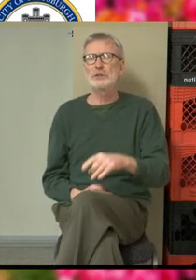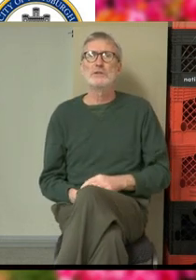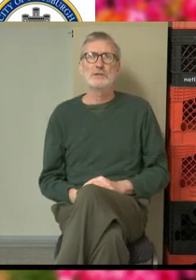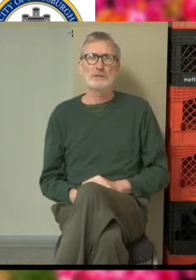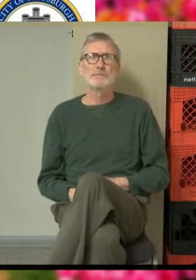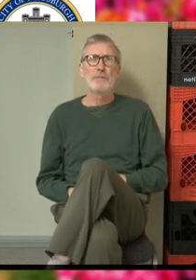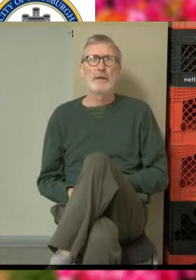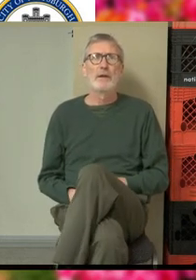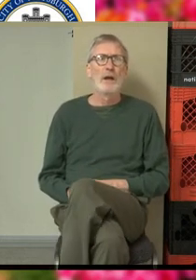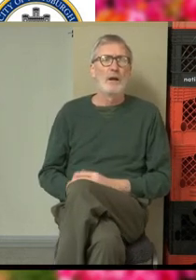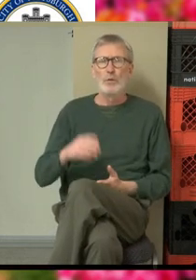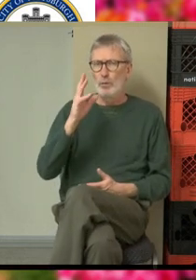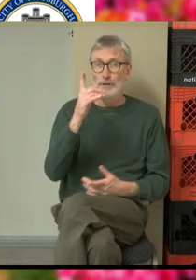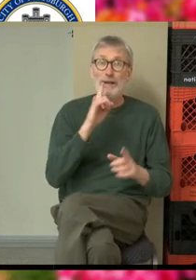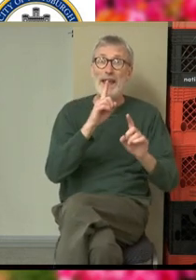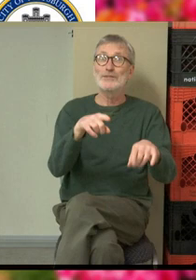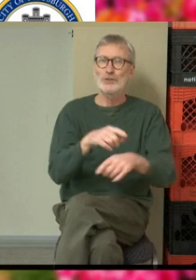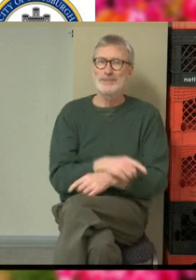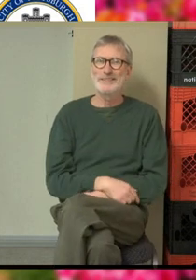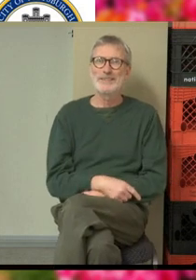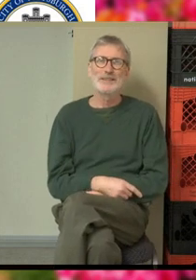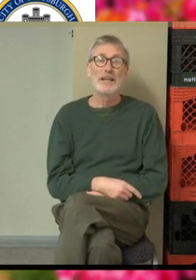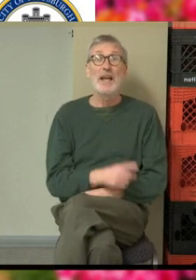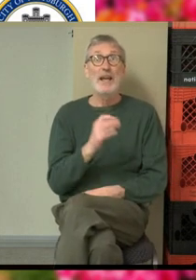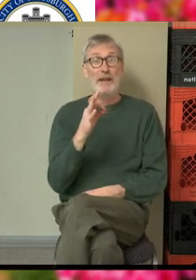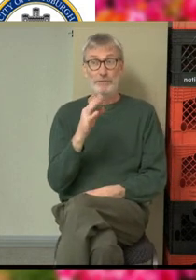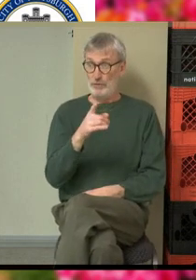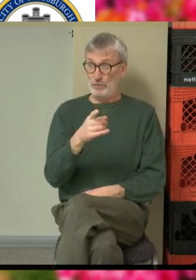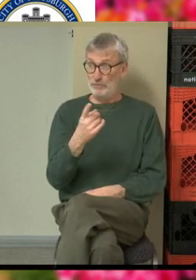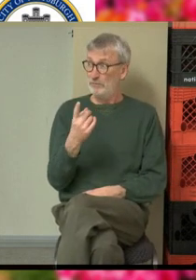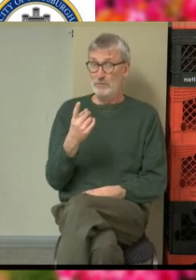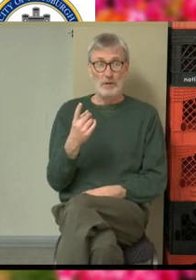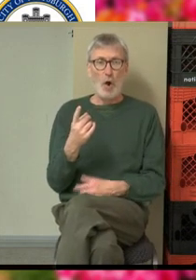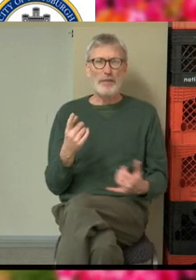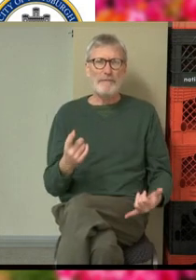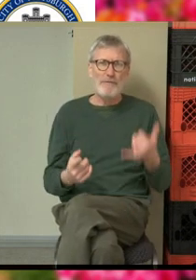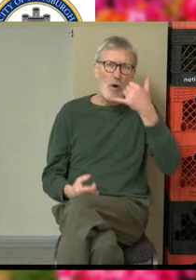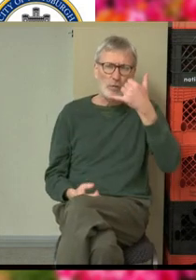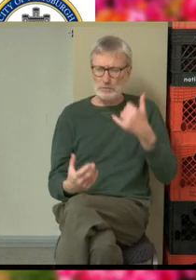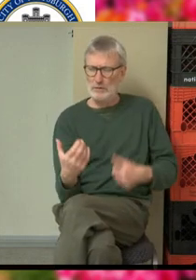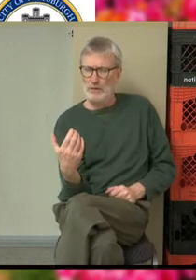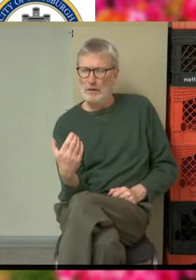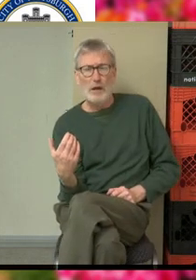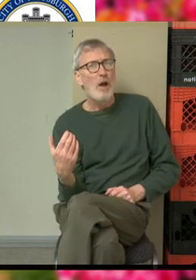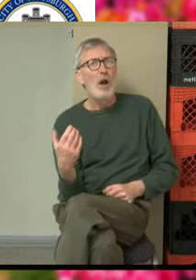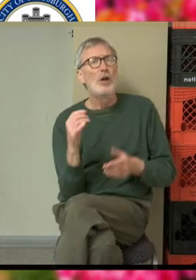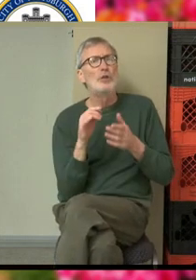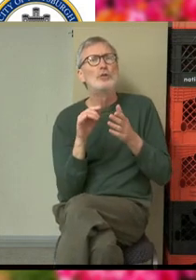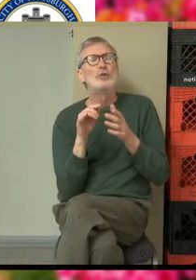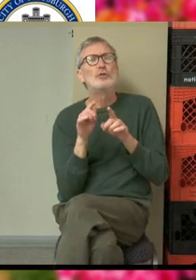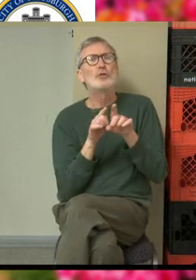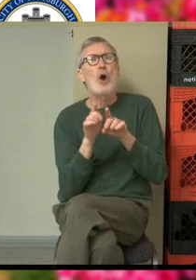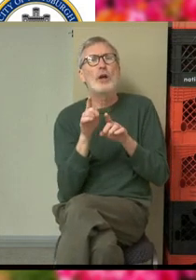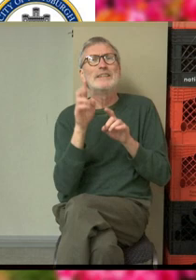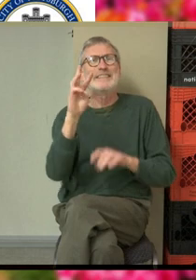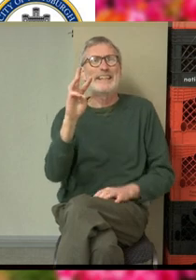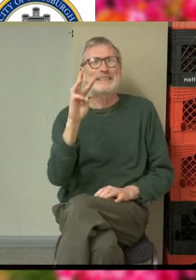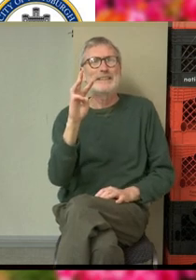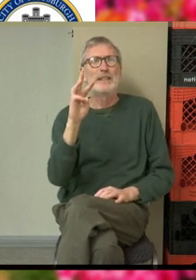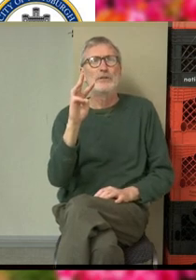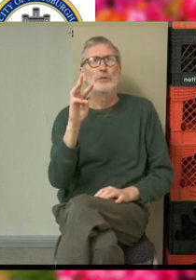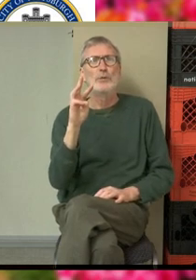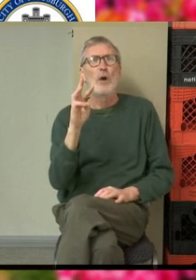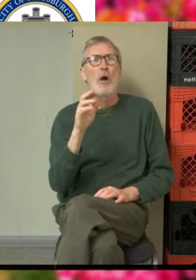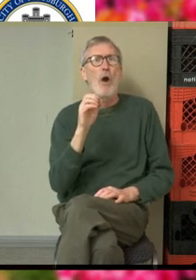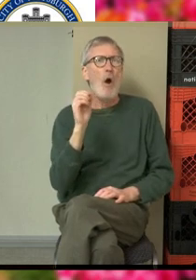room and we get you an answer. If anybody happens to be on the phone, *6 to mute and unmute, *9 to